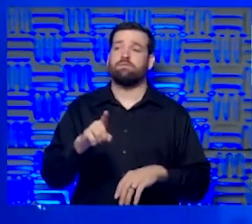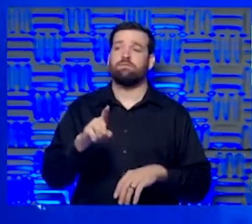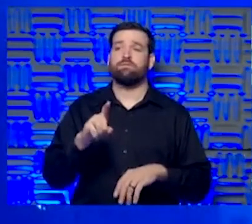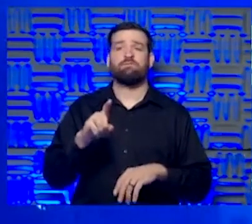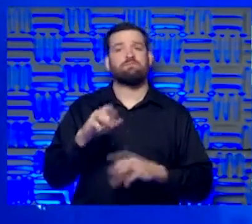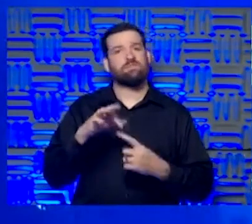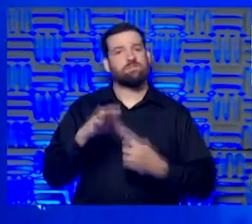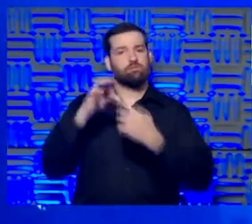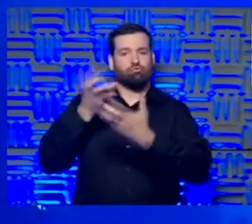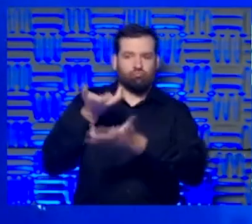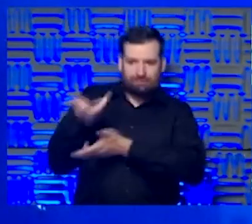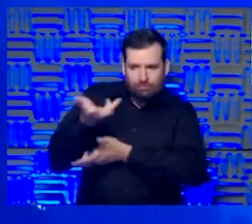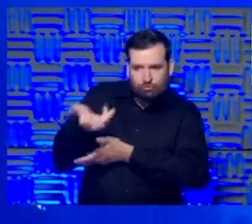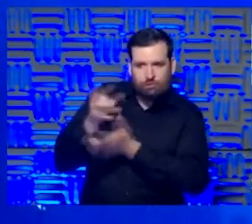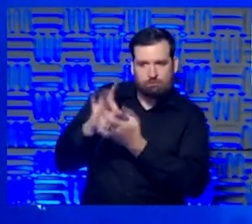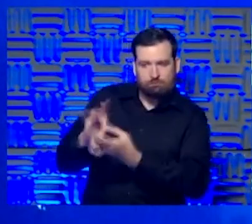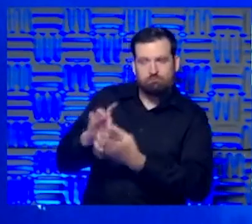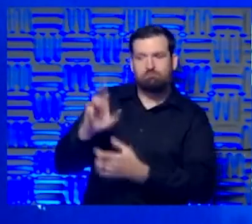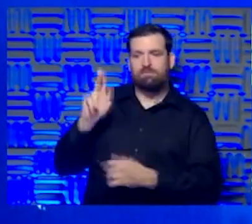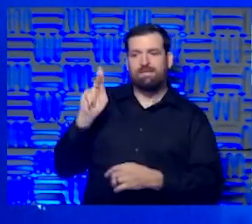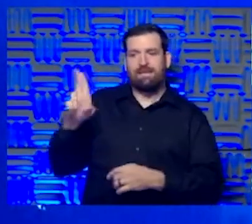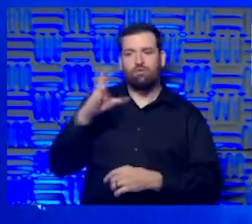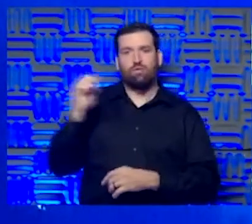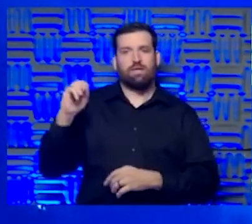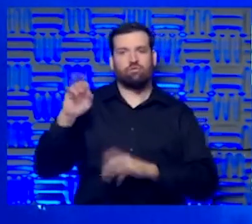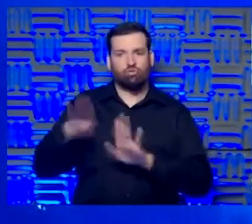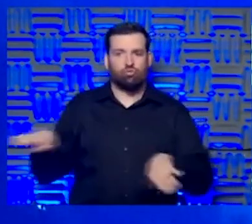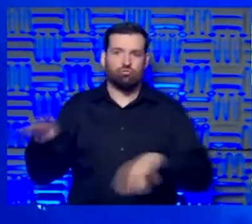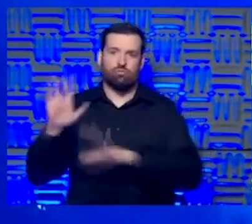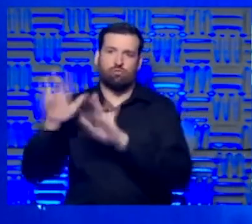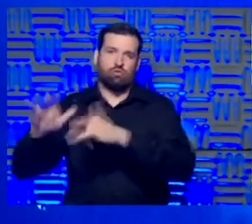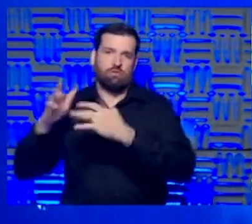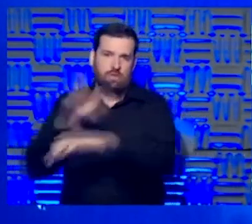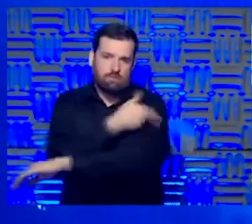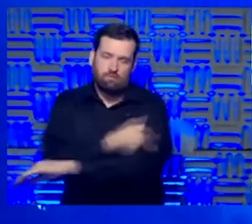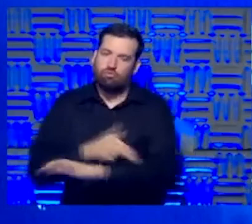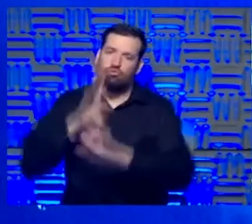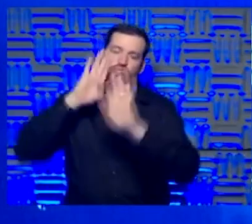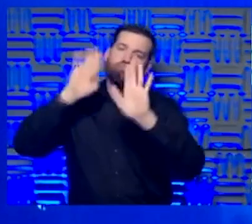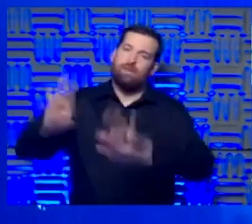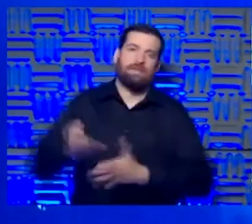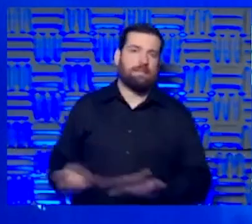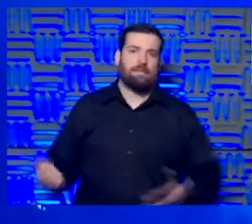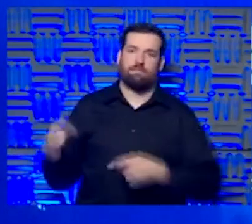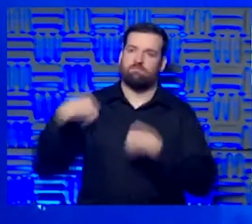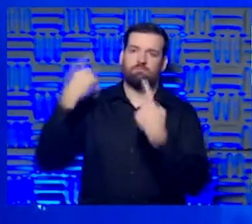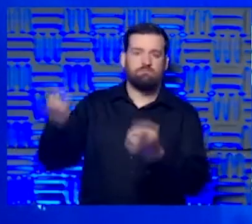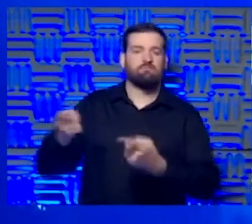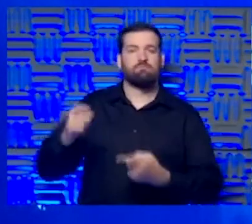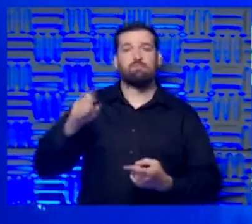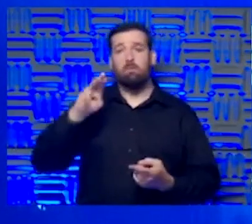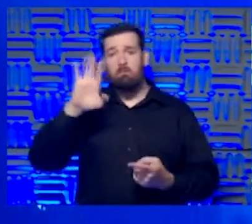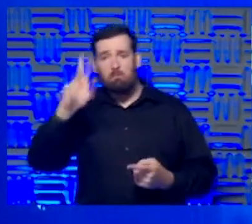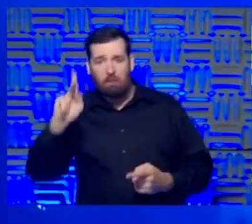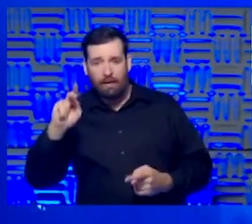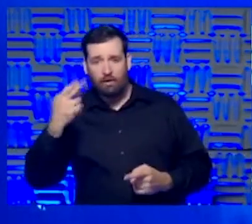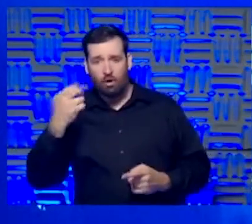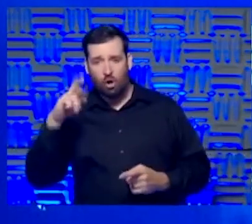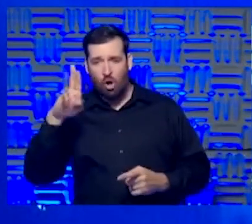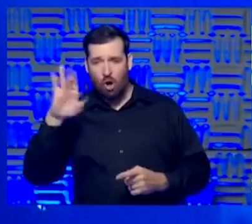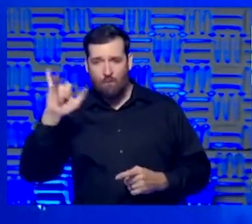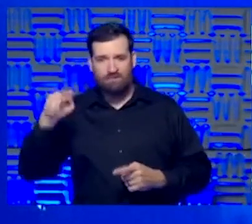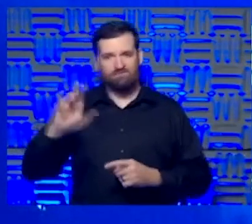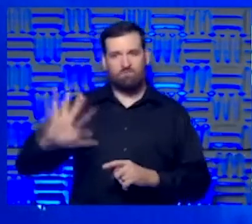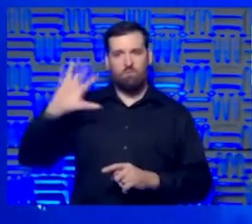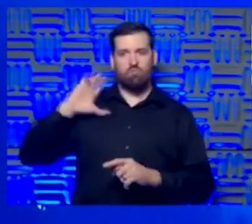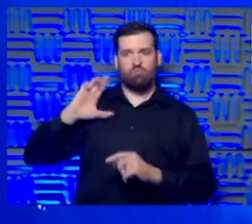special relationship between KU and Children's, which has been fostered over the last few years. This has been such a great thing. And if Mike Gartman's out there listening, the former chair of